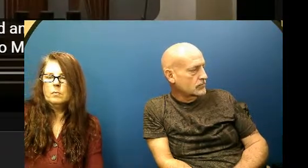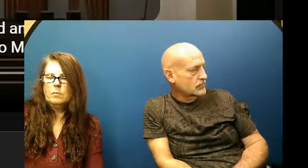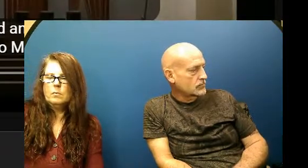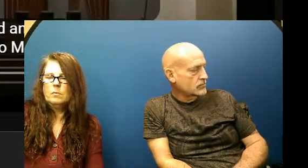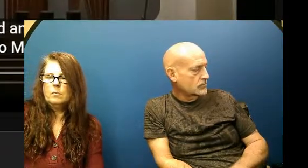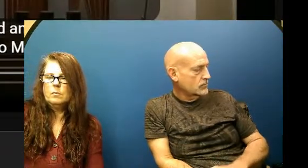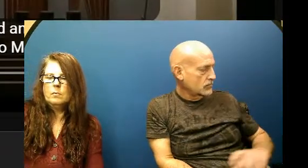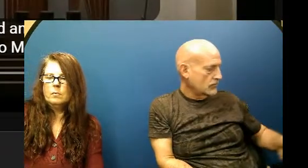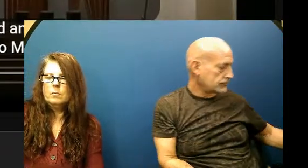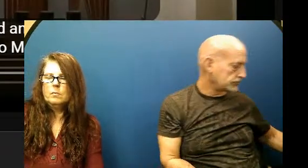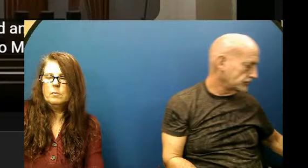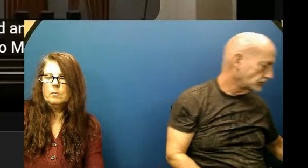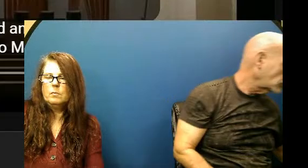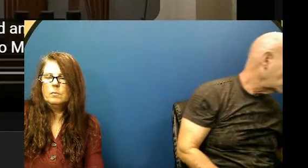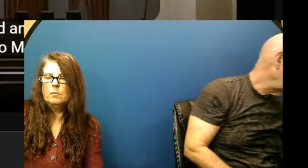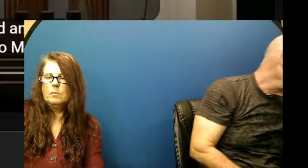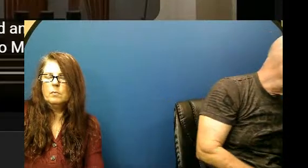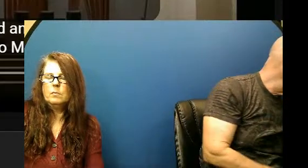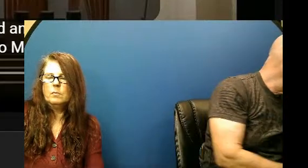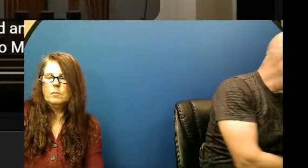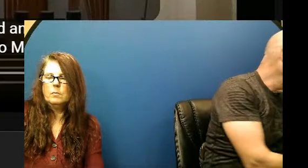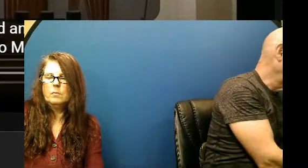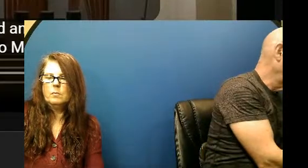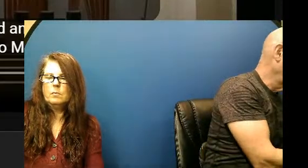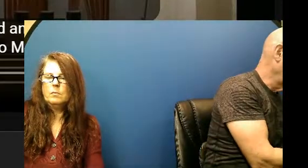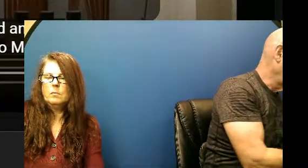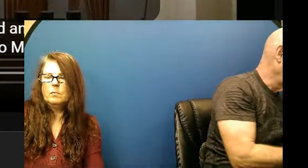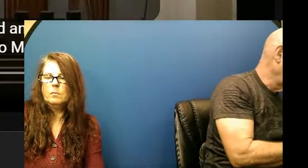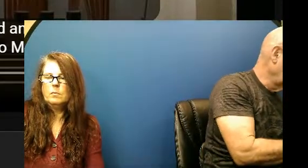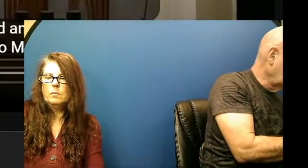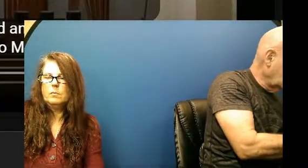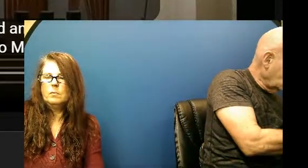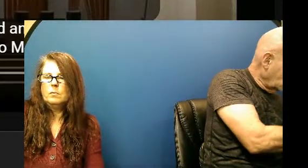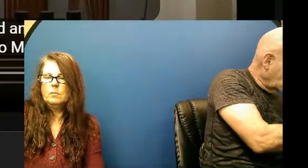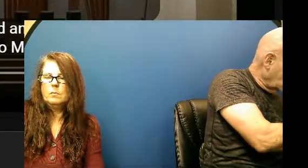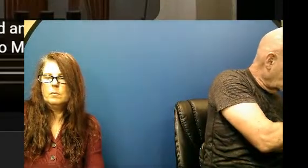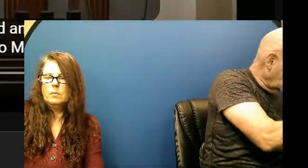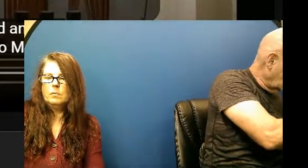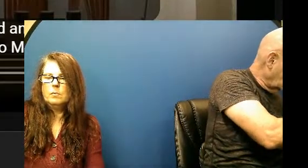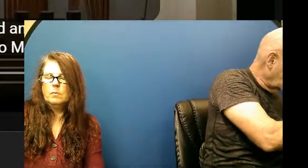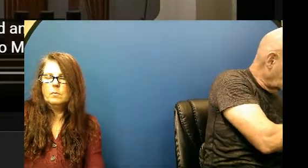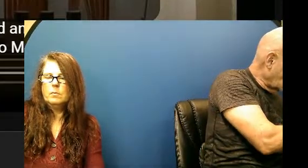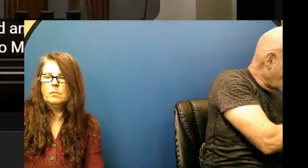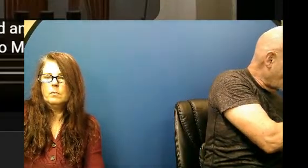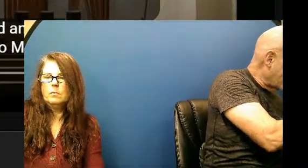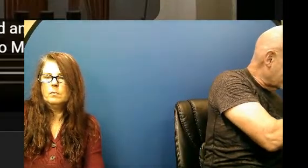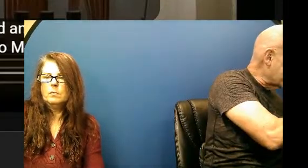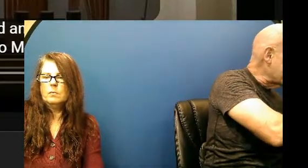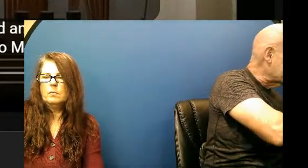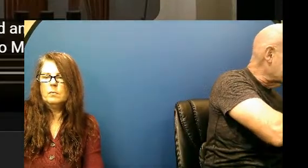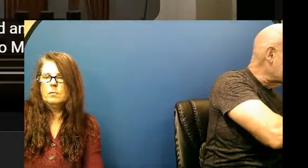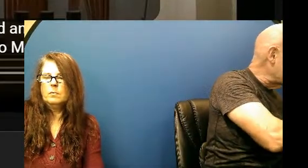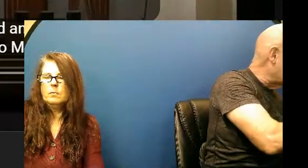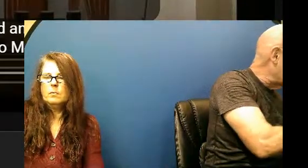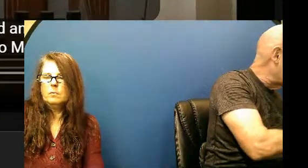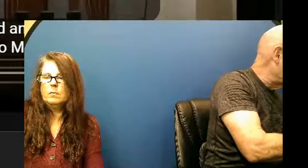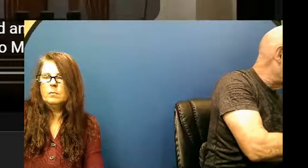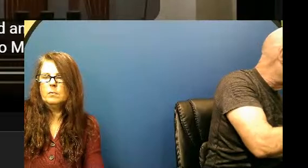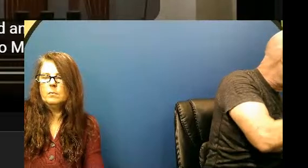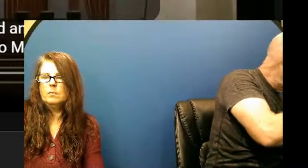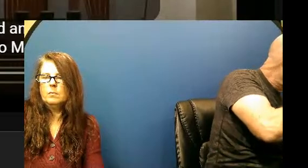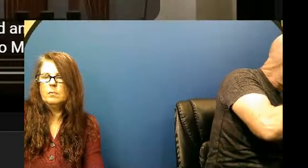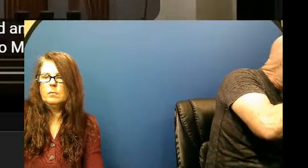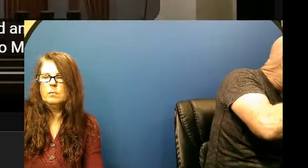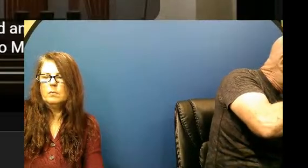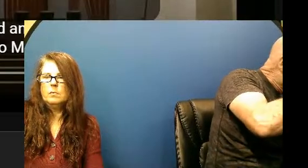incorrect, actually. No, because the NSA doesn't. What's I'm very not talking about the NSA. or even Well, anything she else. gets But to putting see that what he doesn't aside, get to